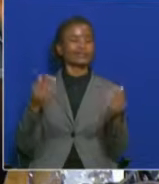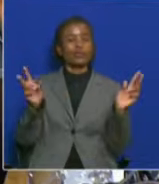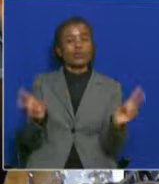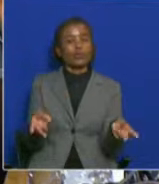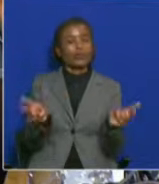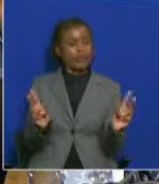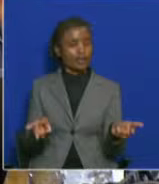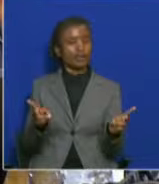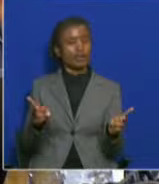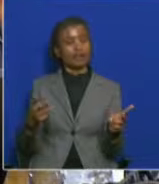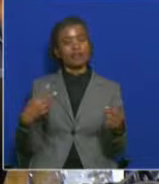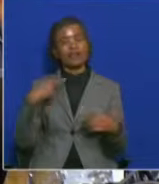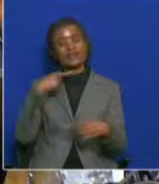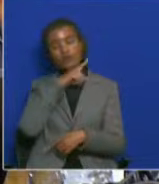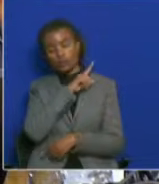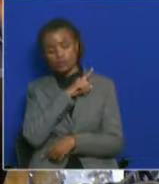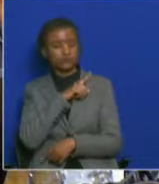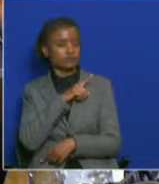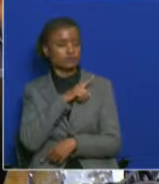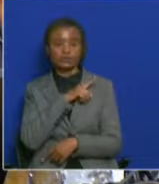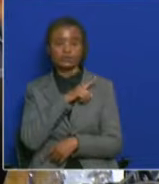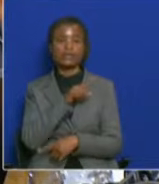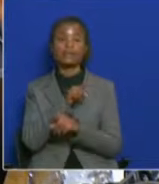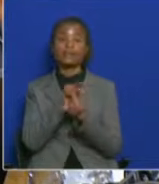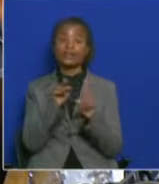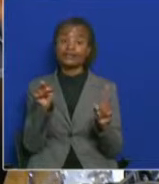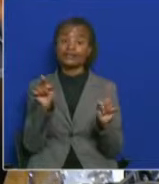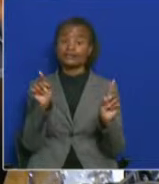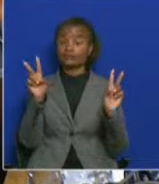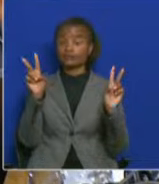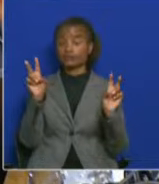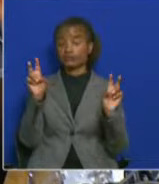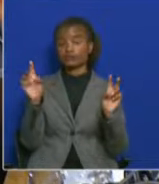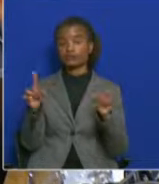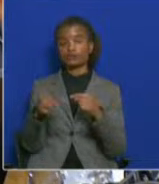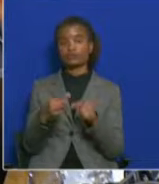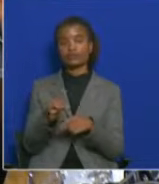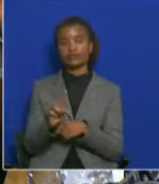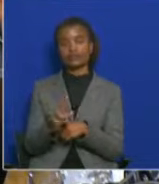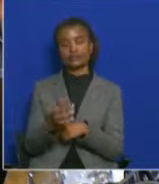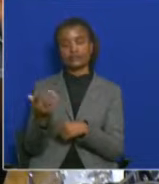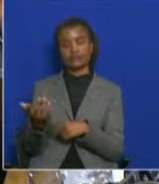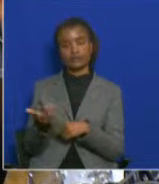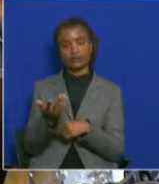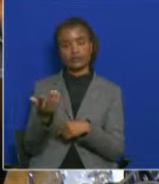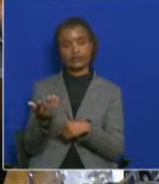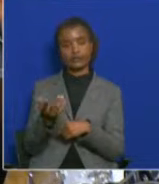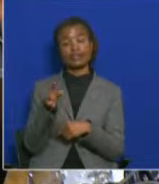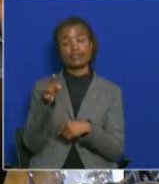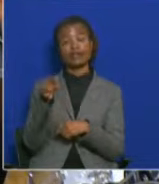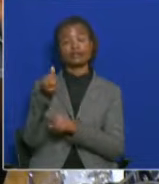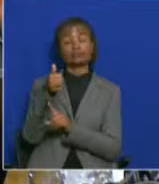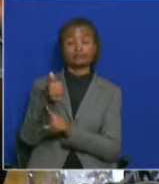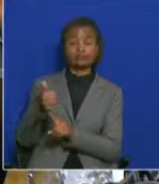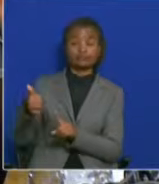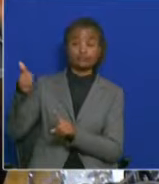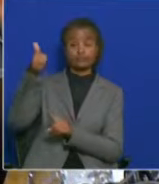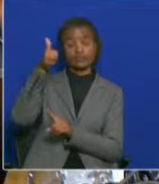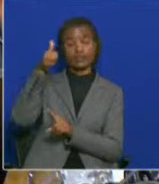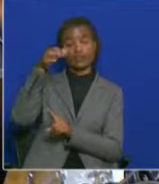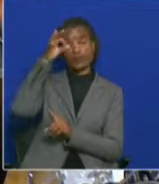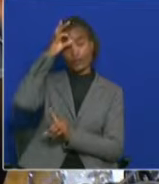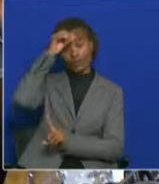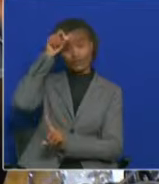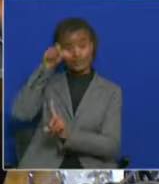directed at whether a SAPS officer, a crime intelligence